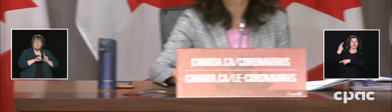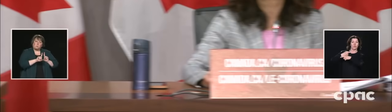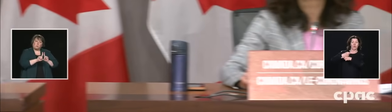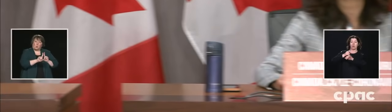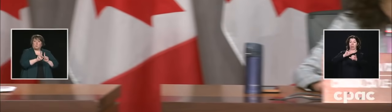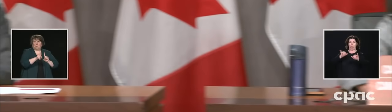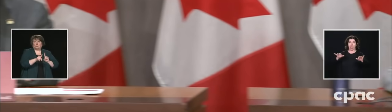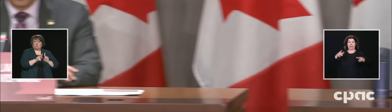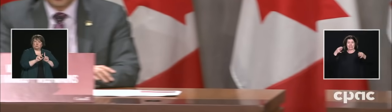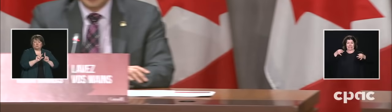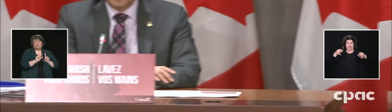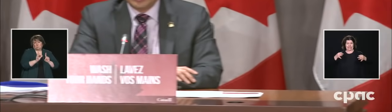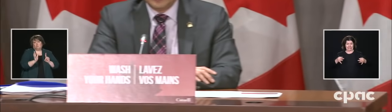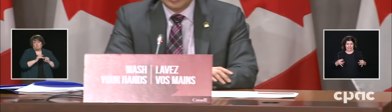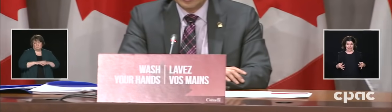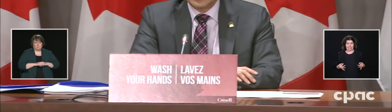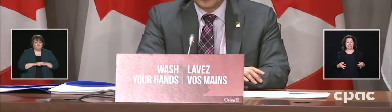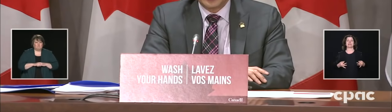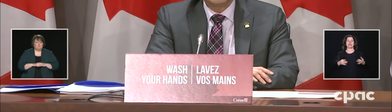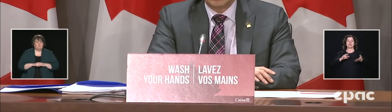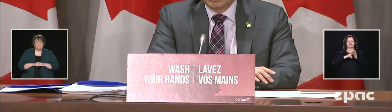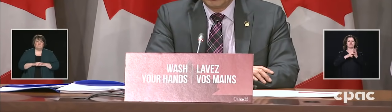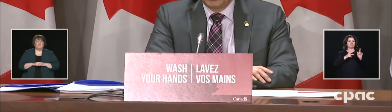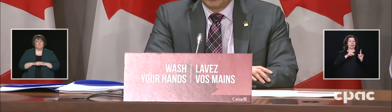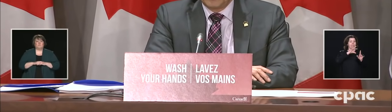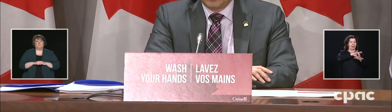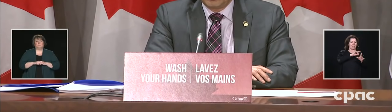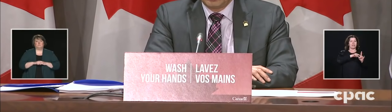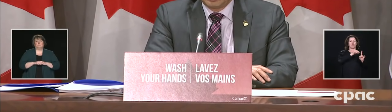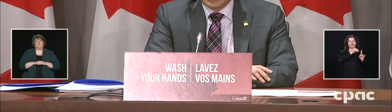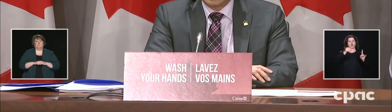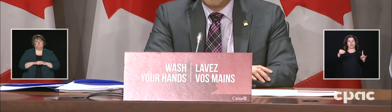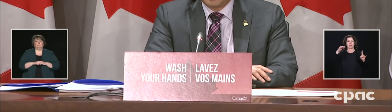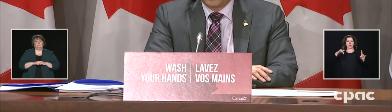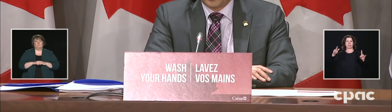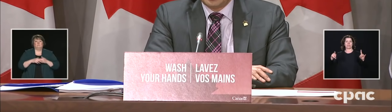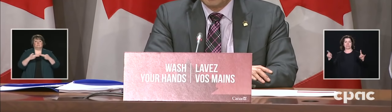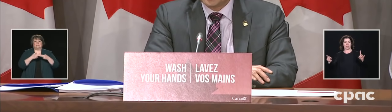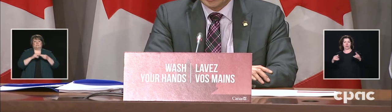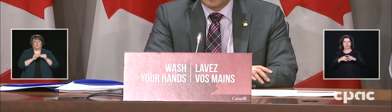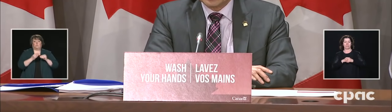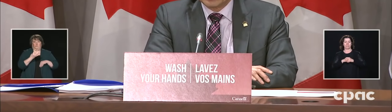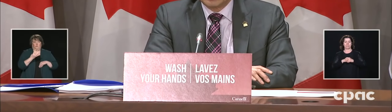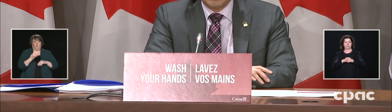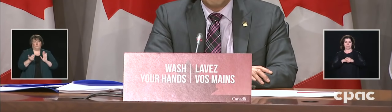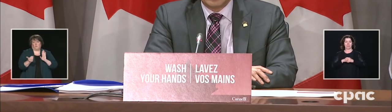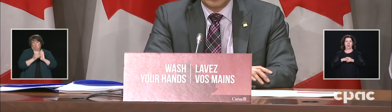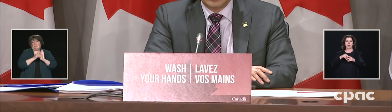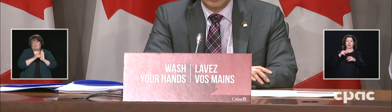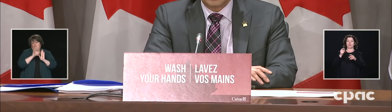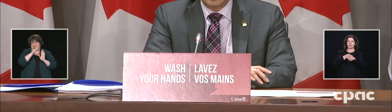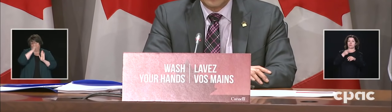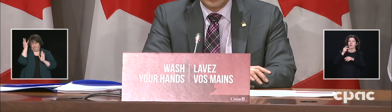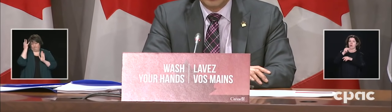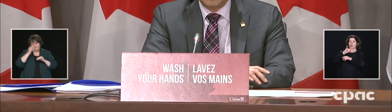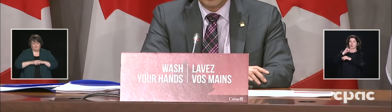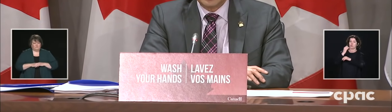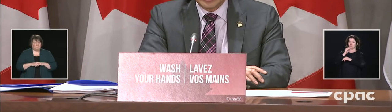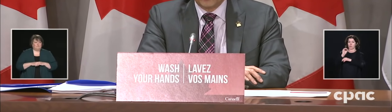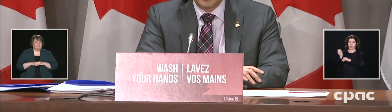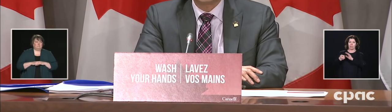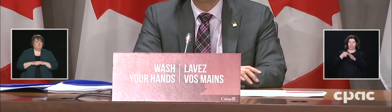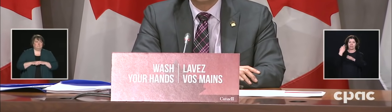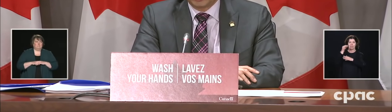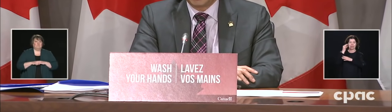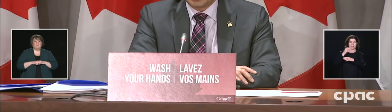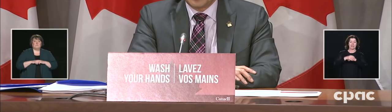Diapositive 4. Pour que l'épidémie s'éteigne, nous devons arriver au point où chaque personne infectée transmet le virus